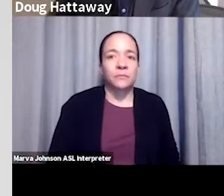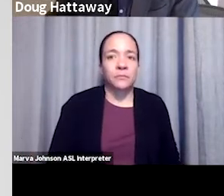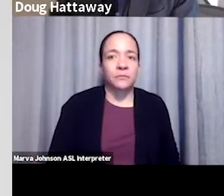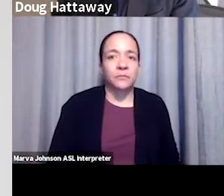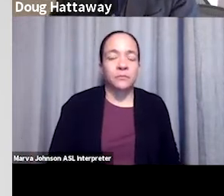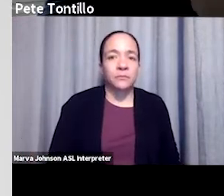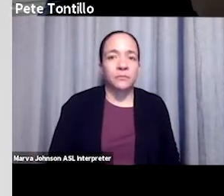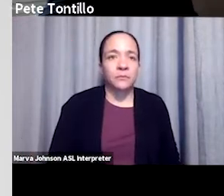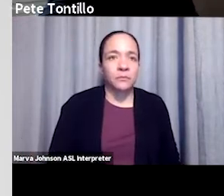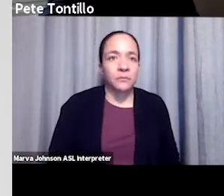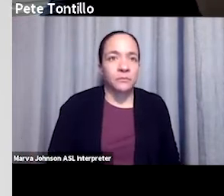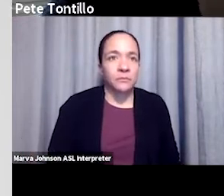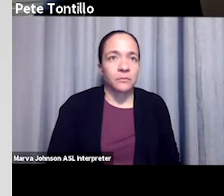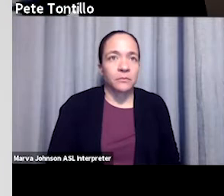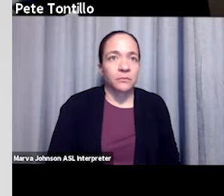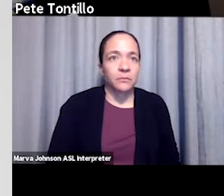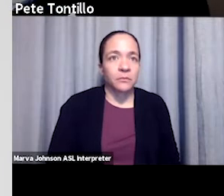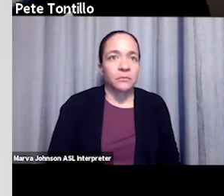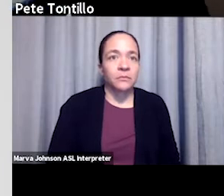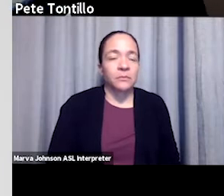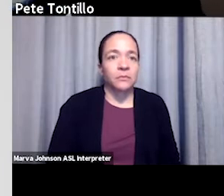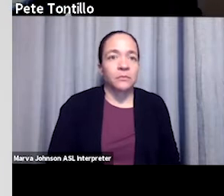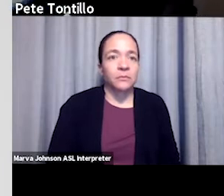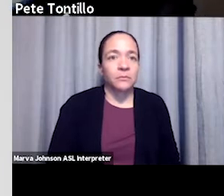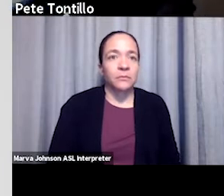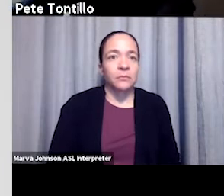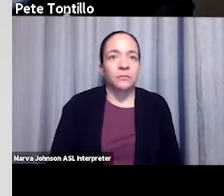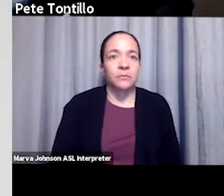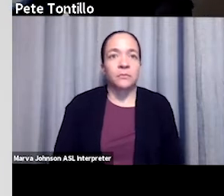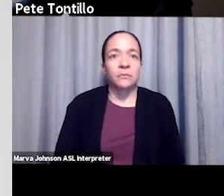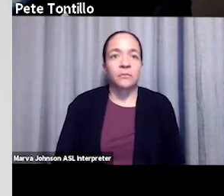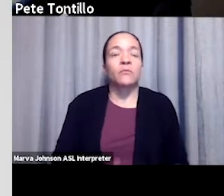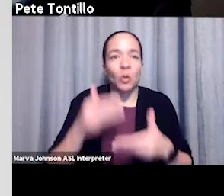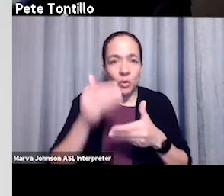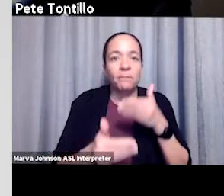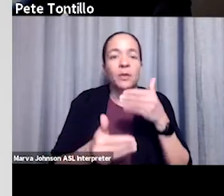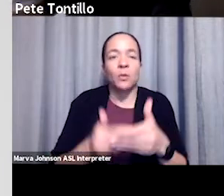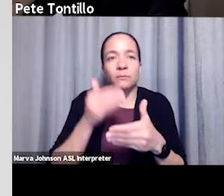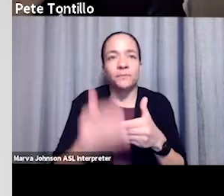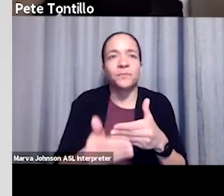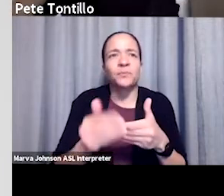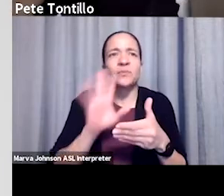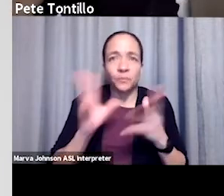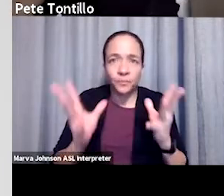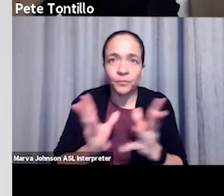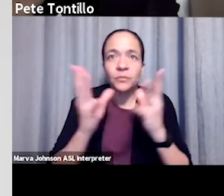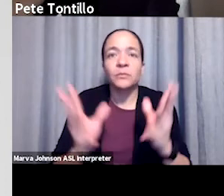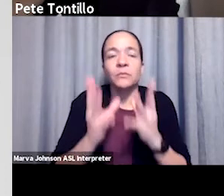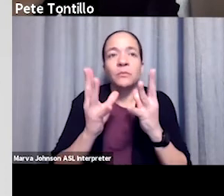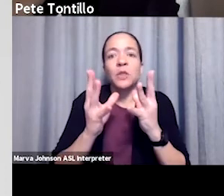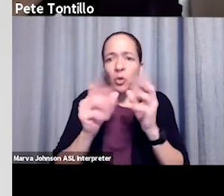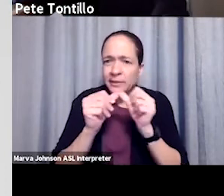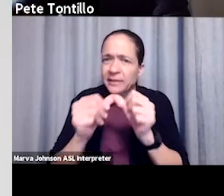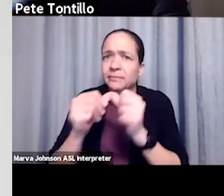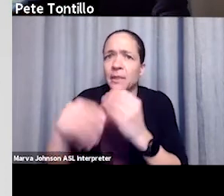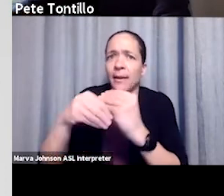All right. All right, should we keep it moving? All right, we'll keep it going, but encourage everyone to continue putting thoughts in the